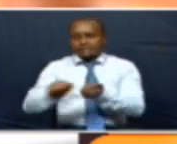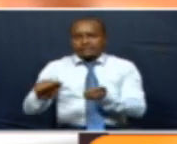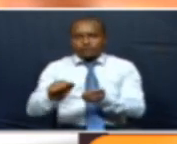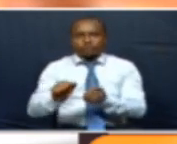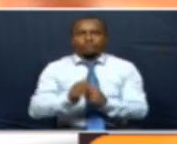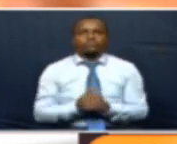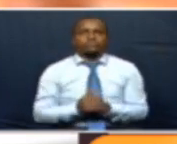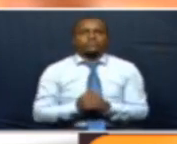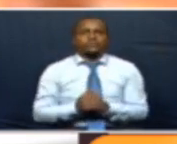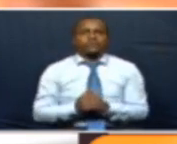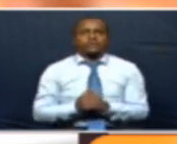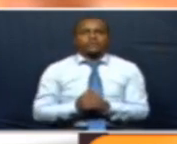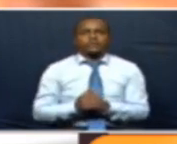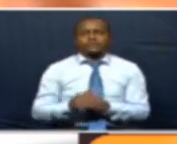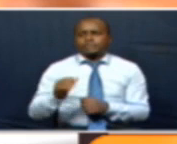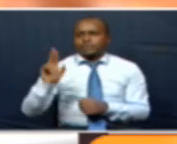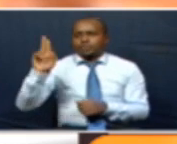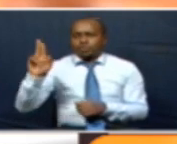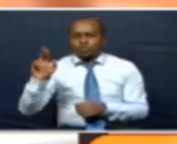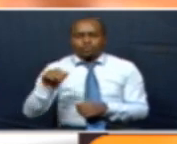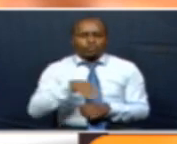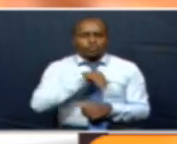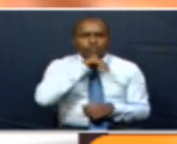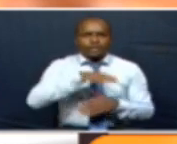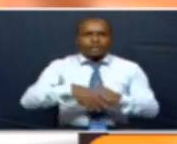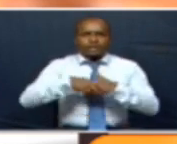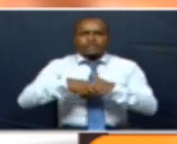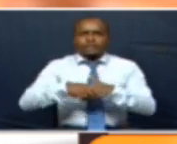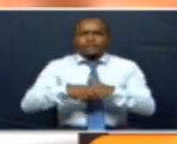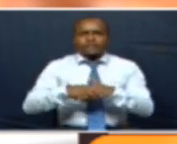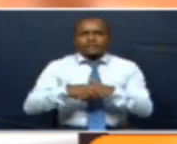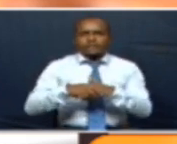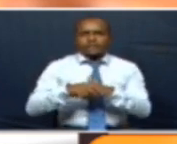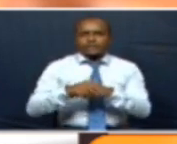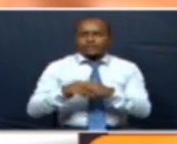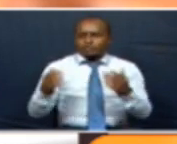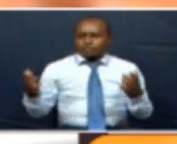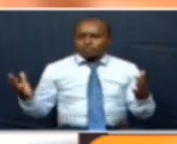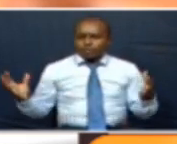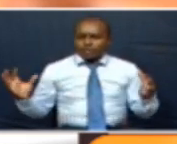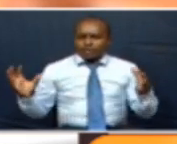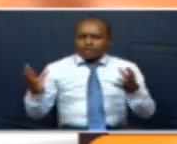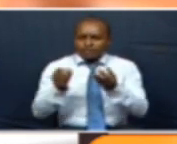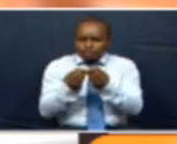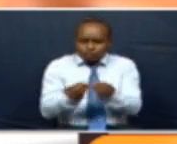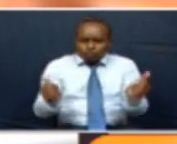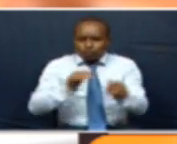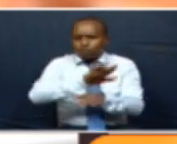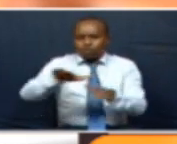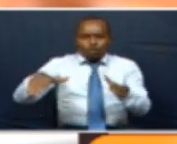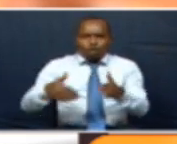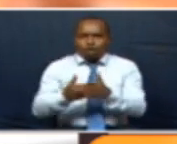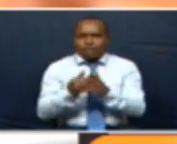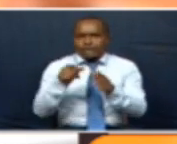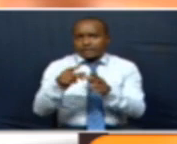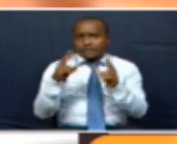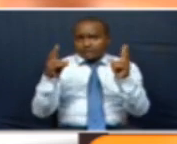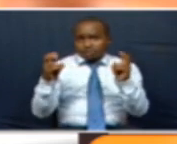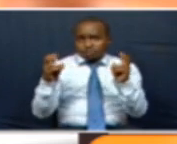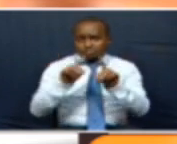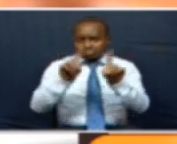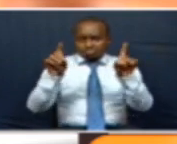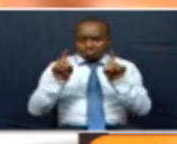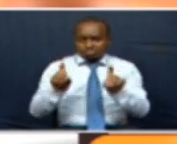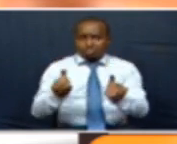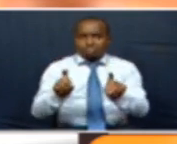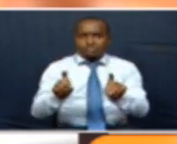So is the Kenyatta-Odinga handshake the magic bullet that will bring an end to such vicious lifts? Well, Sam Gituku